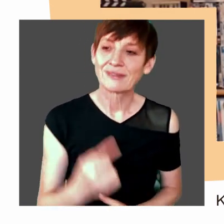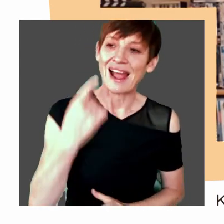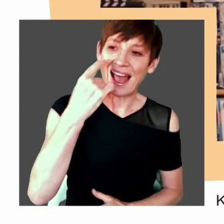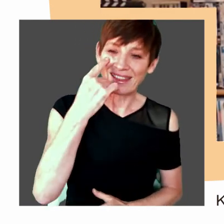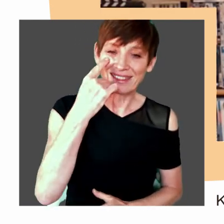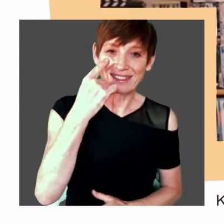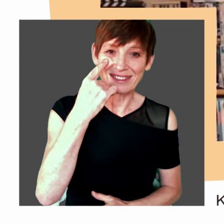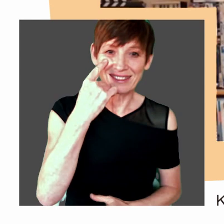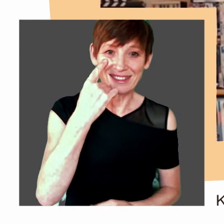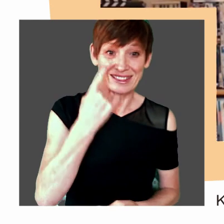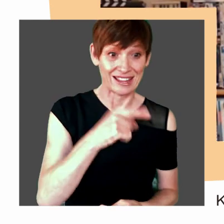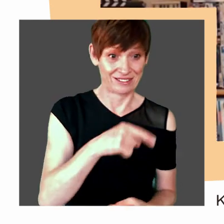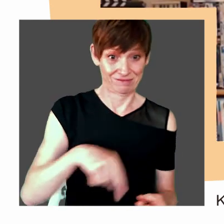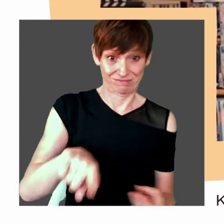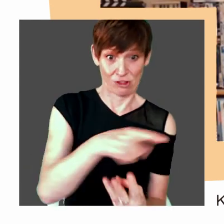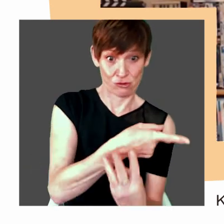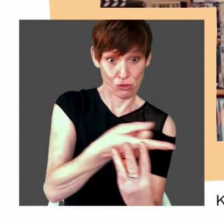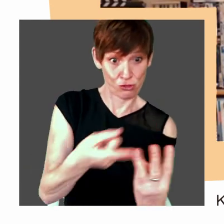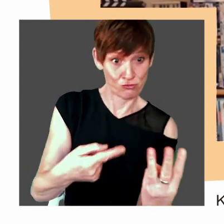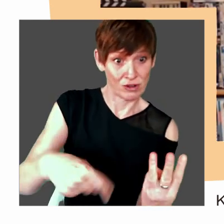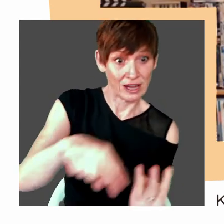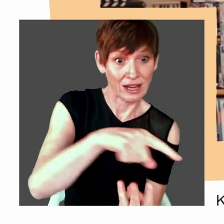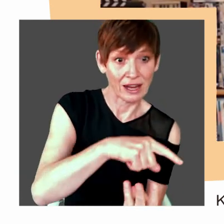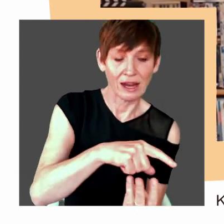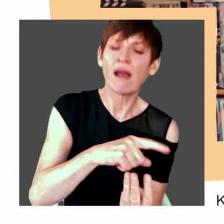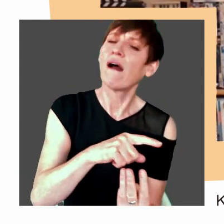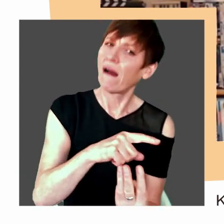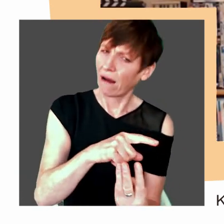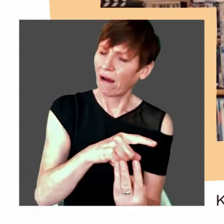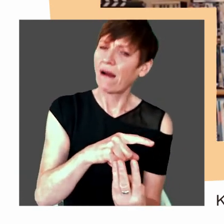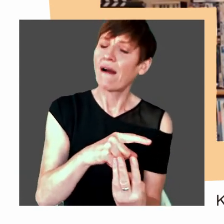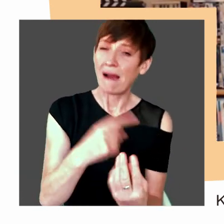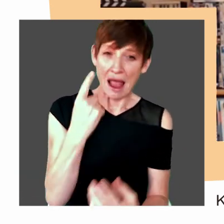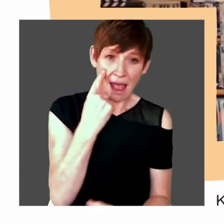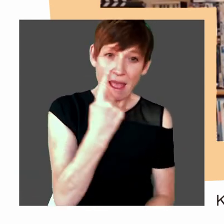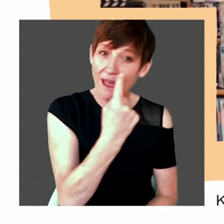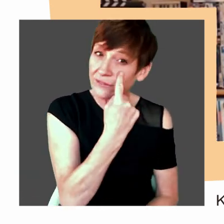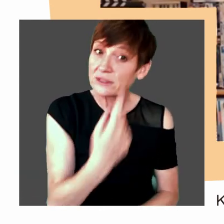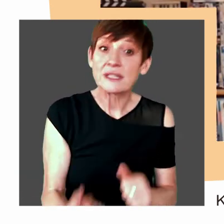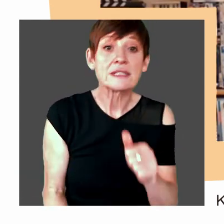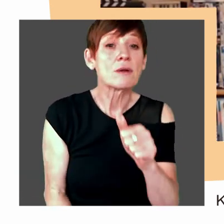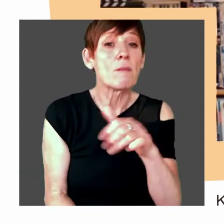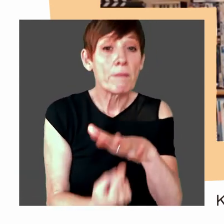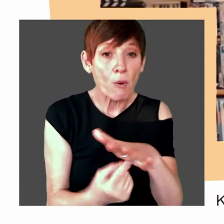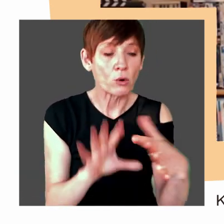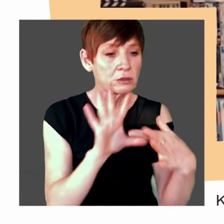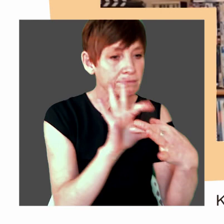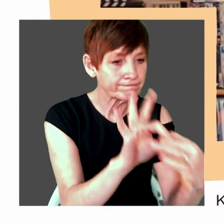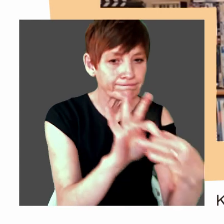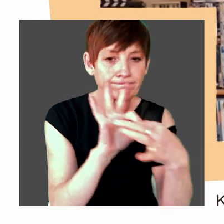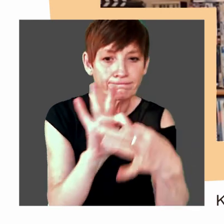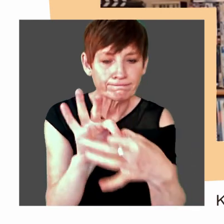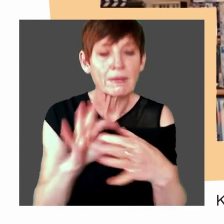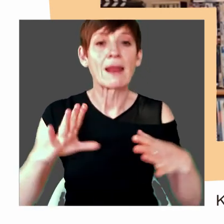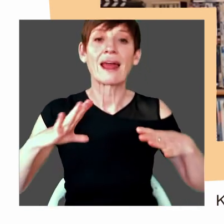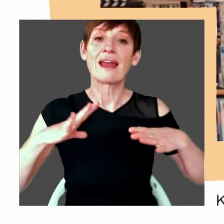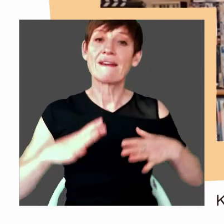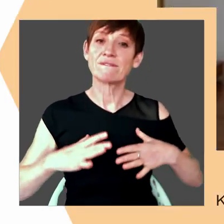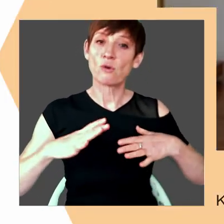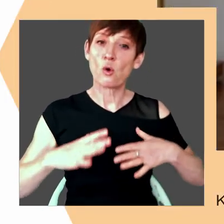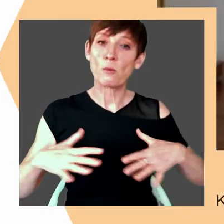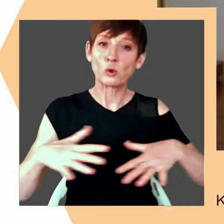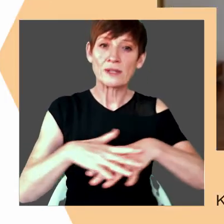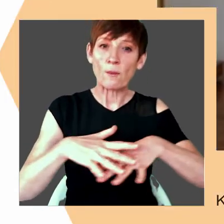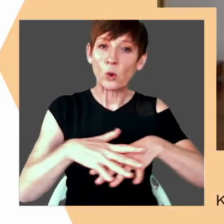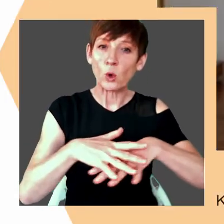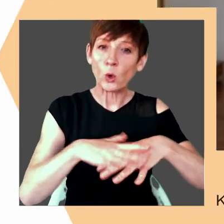your answers just show how important developing those relationships and those informal networks are, just to start